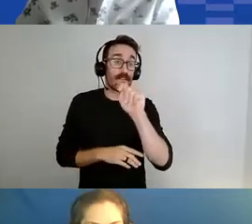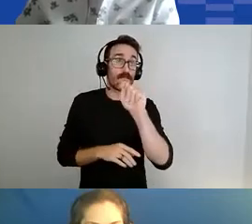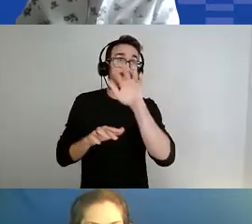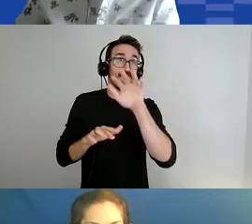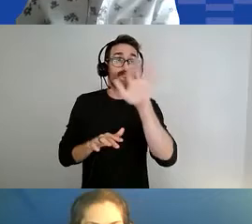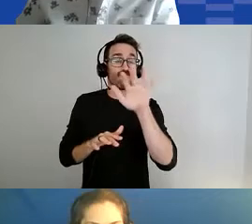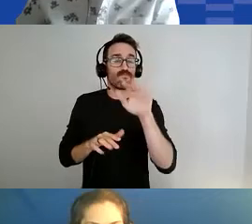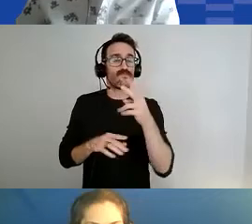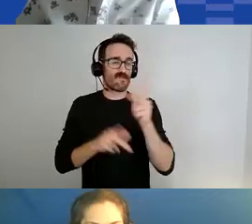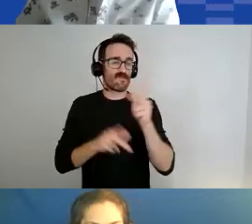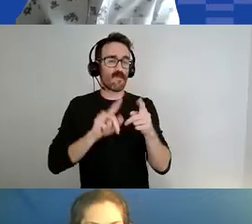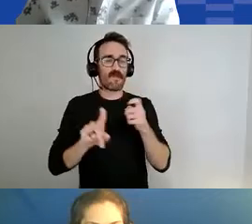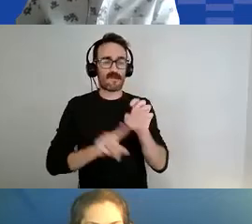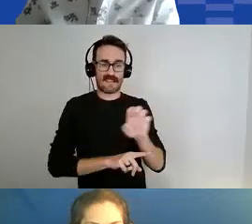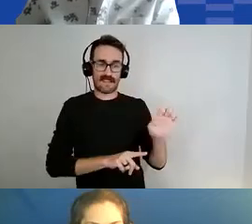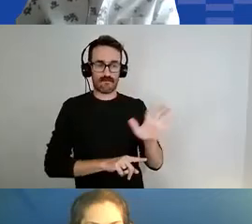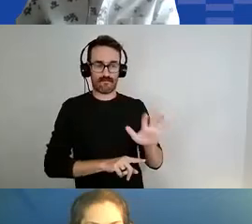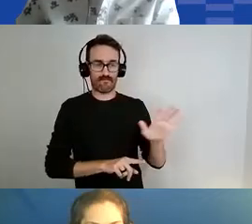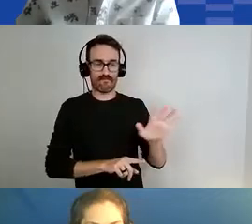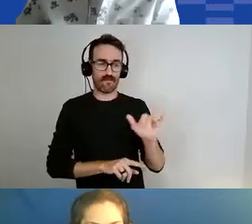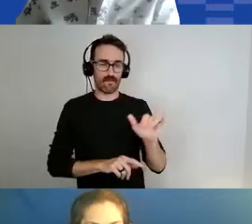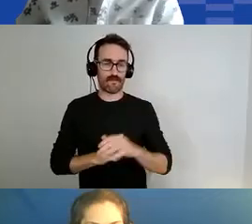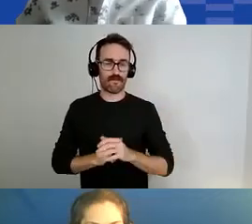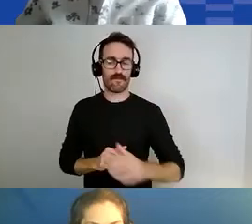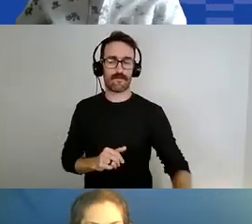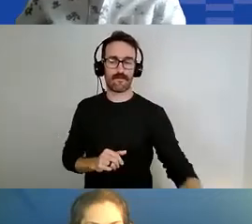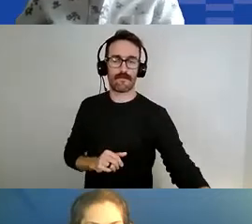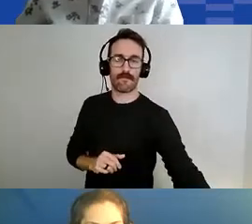folks from the East Coast as well.